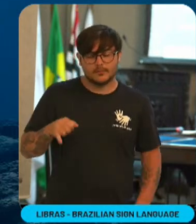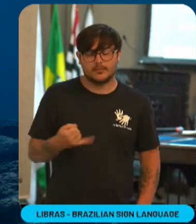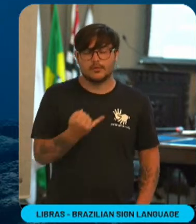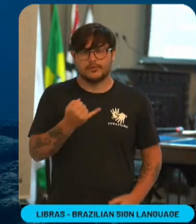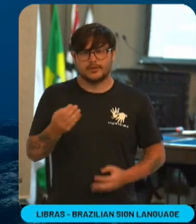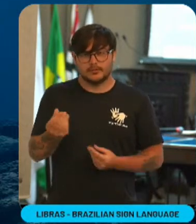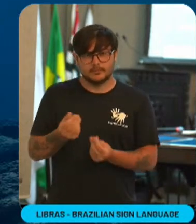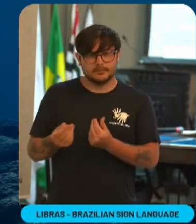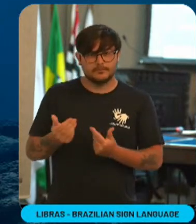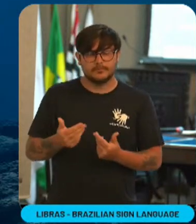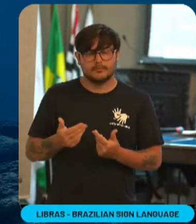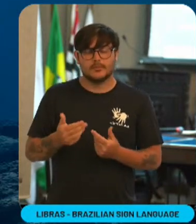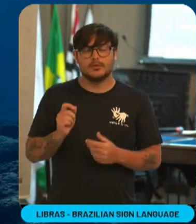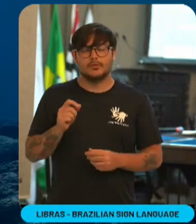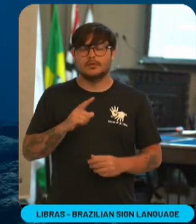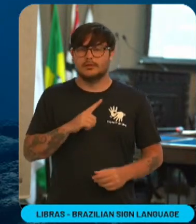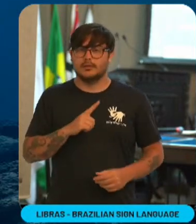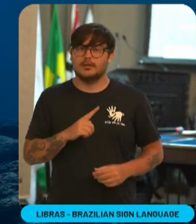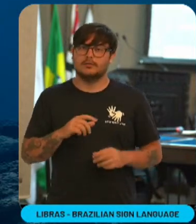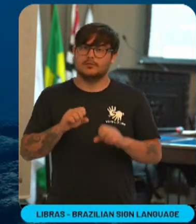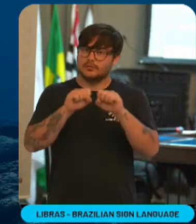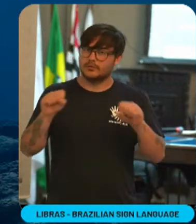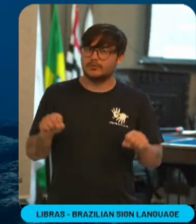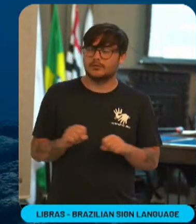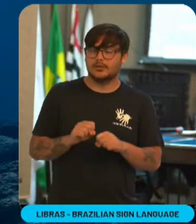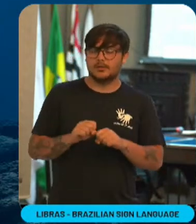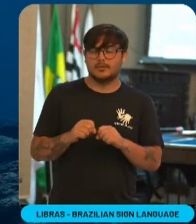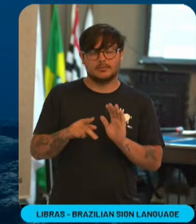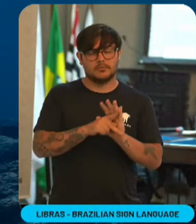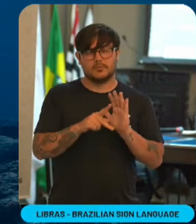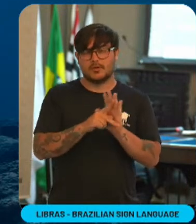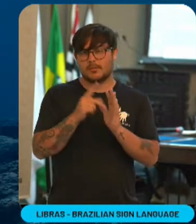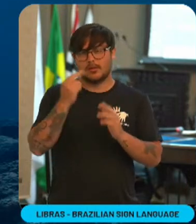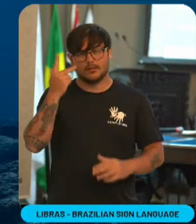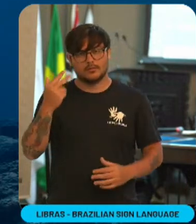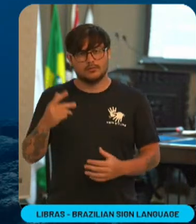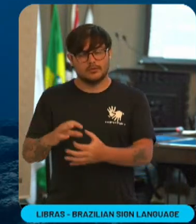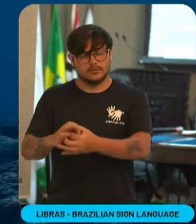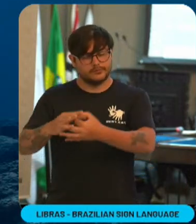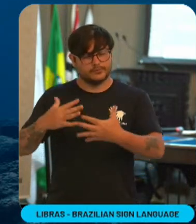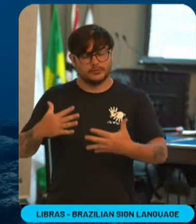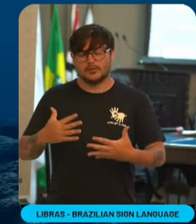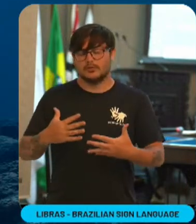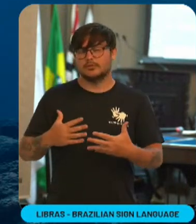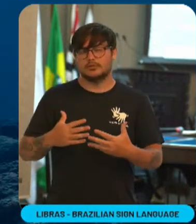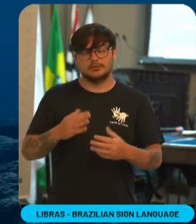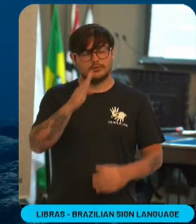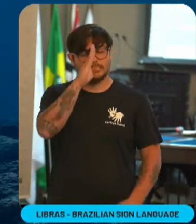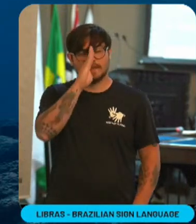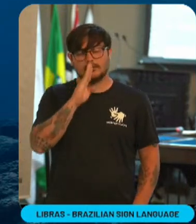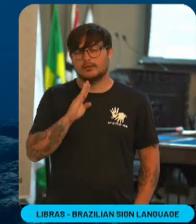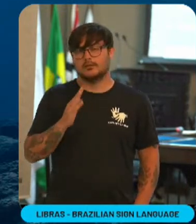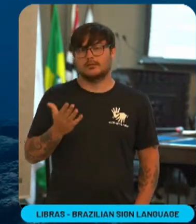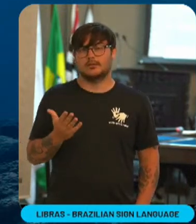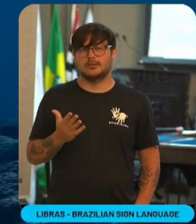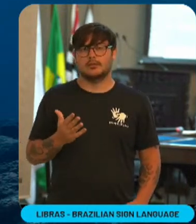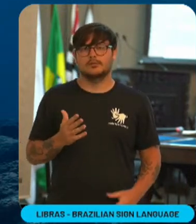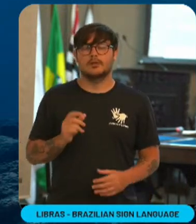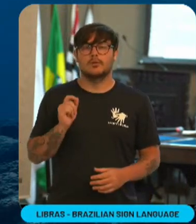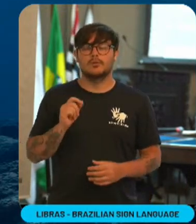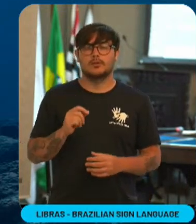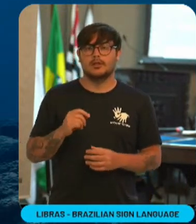and taking advantage of the ecosystem services that the nature provides us